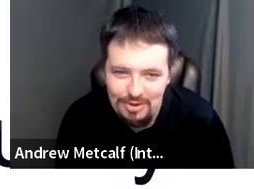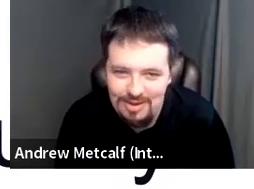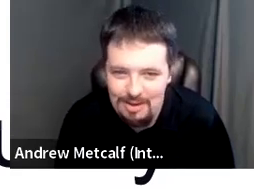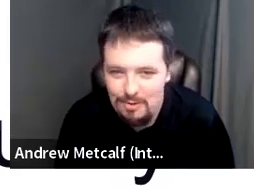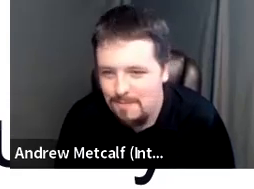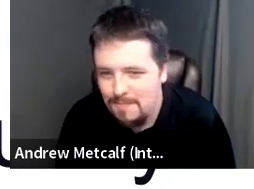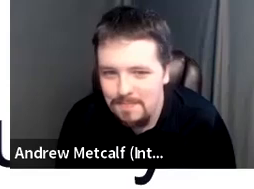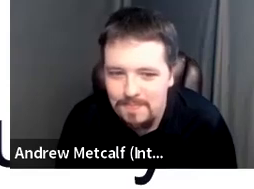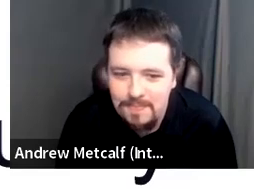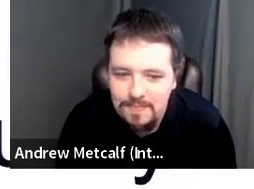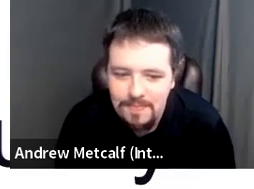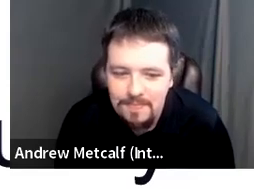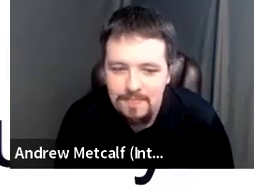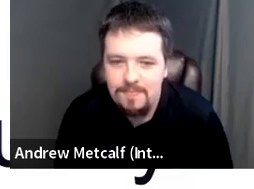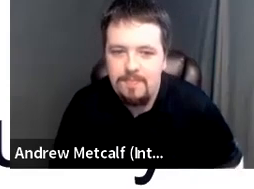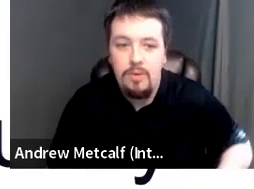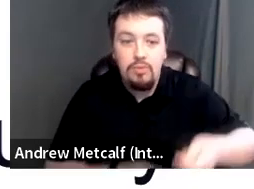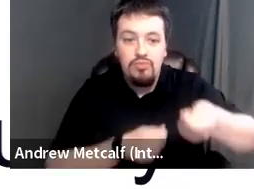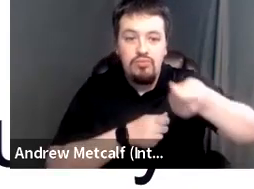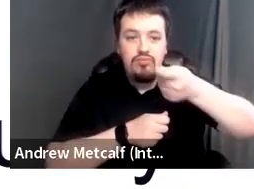and we don't use it anymore.